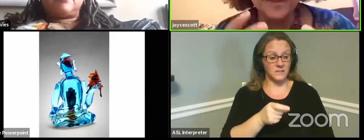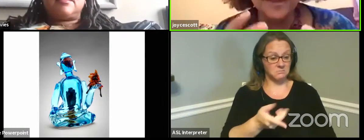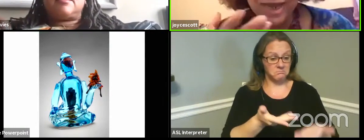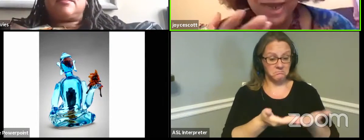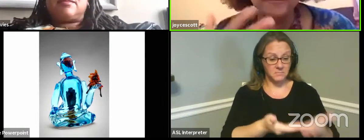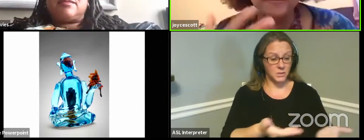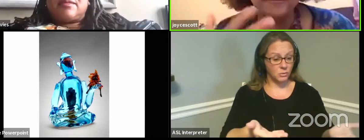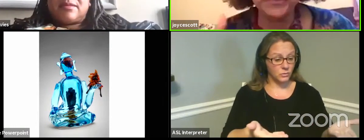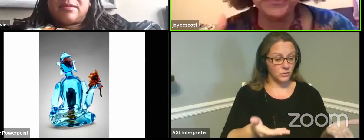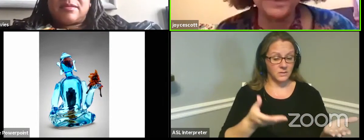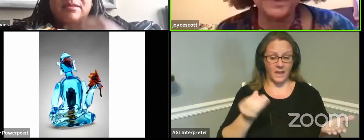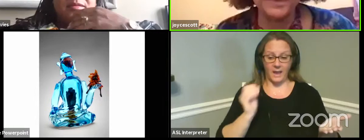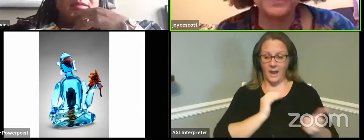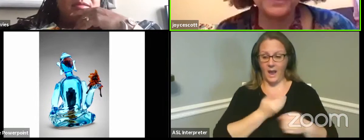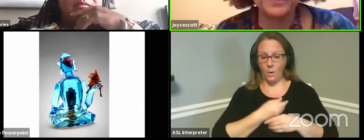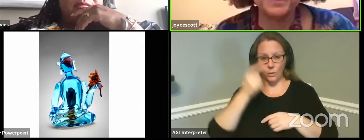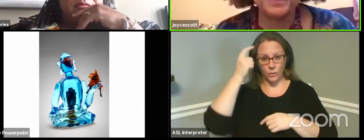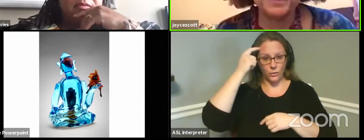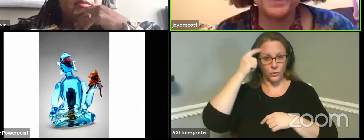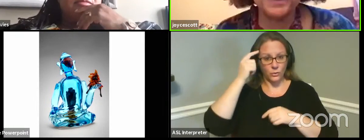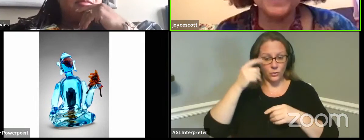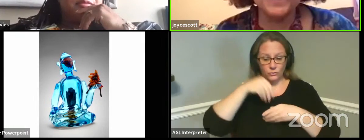and the creative force within us.